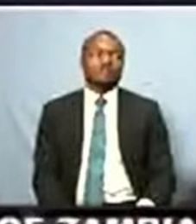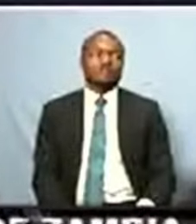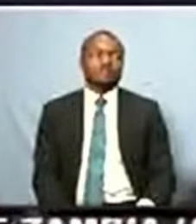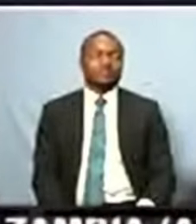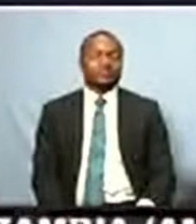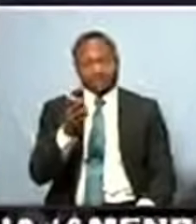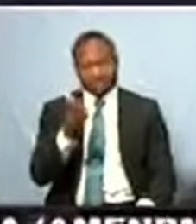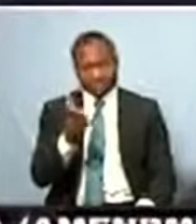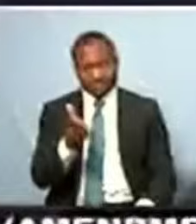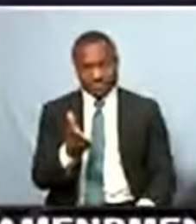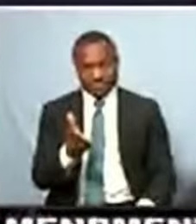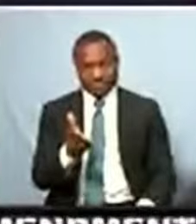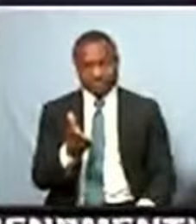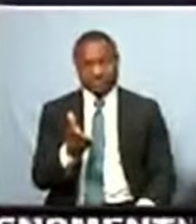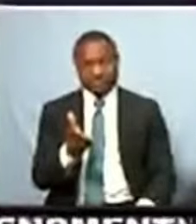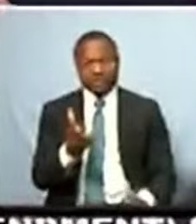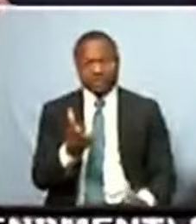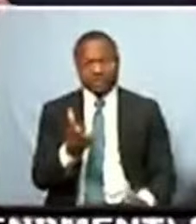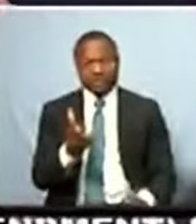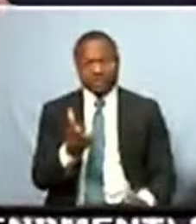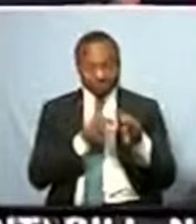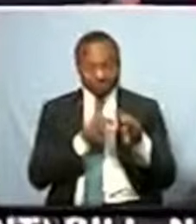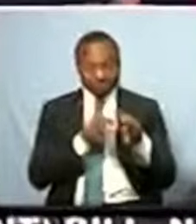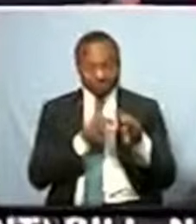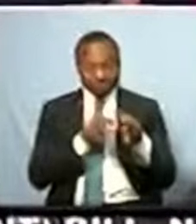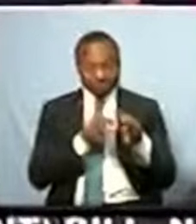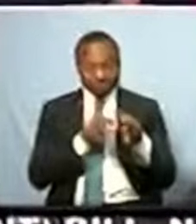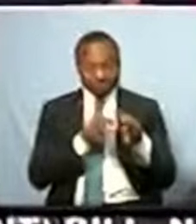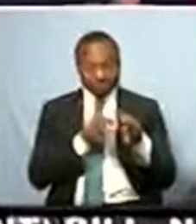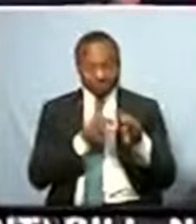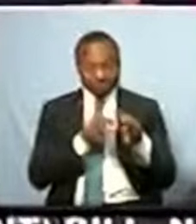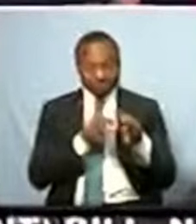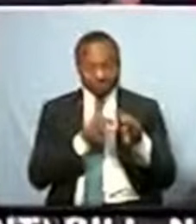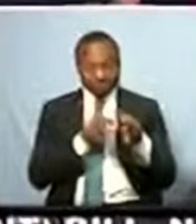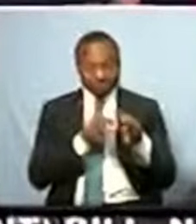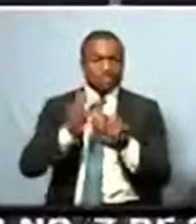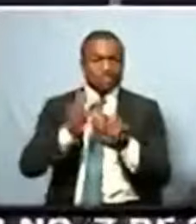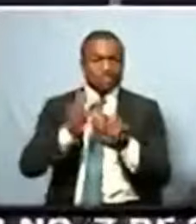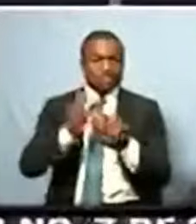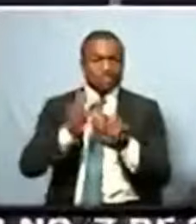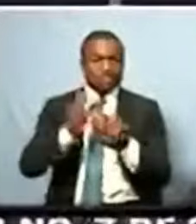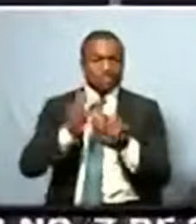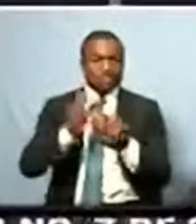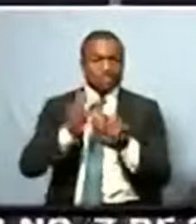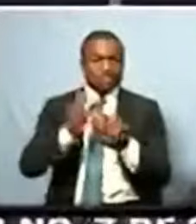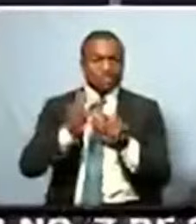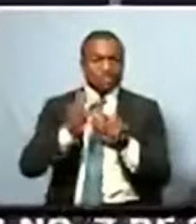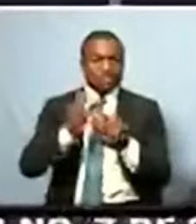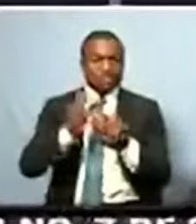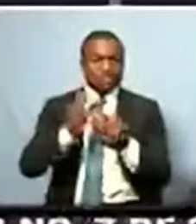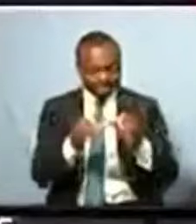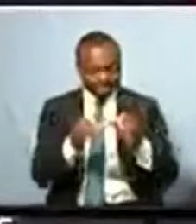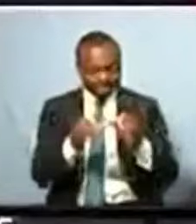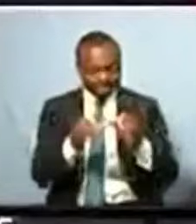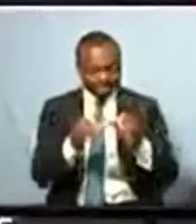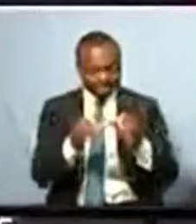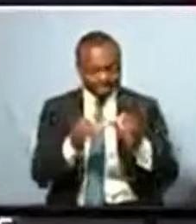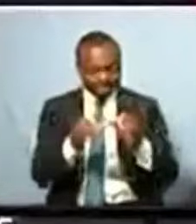there was clarification around delimitation of constituencies, whether that would